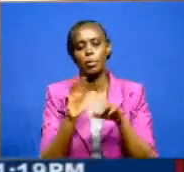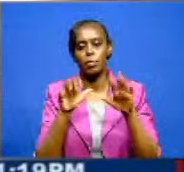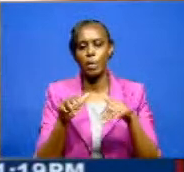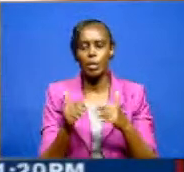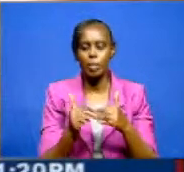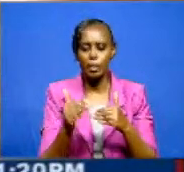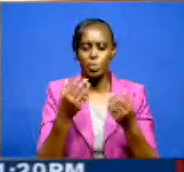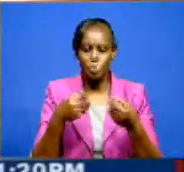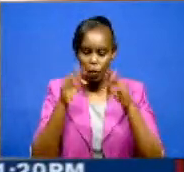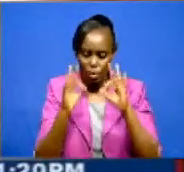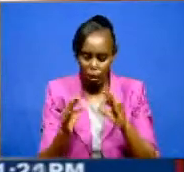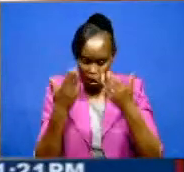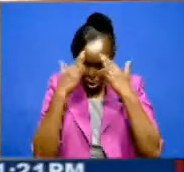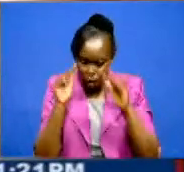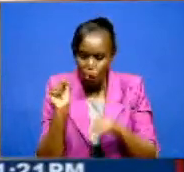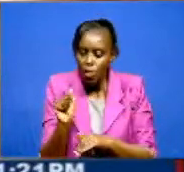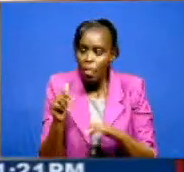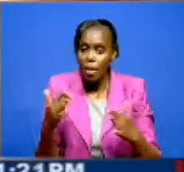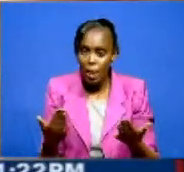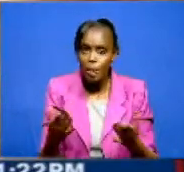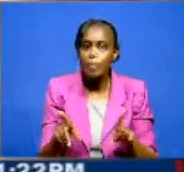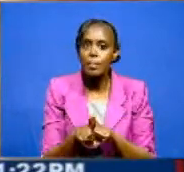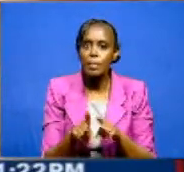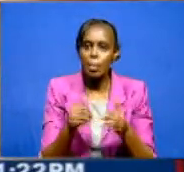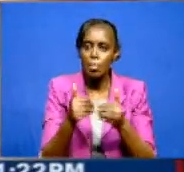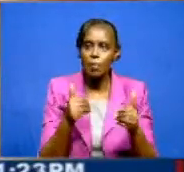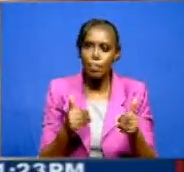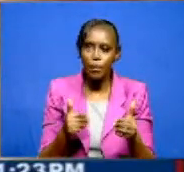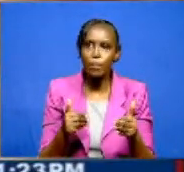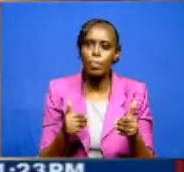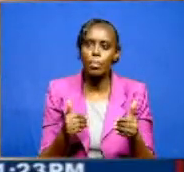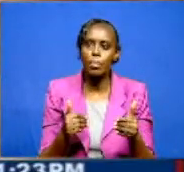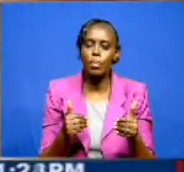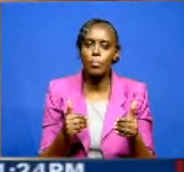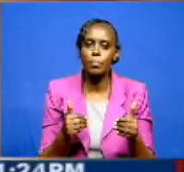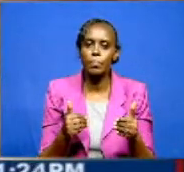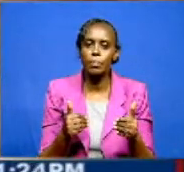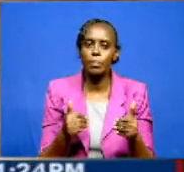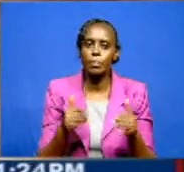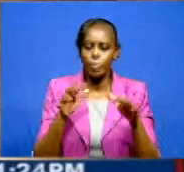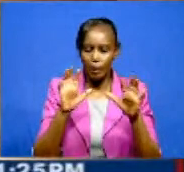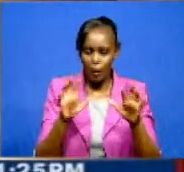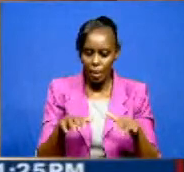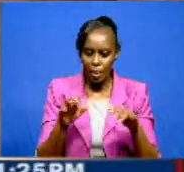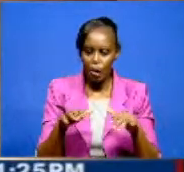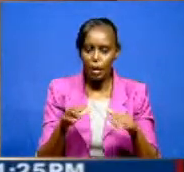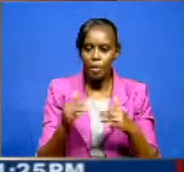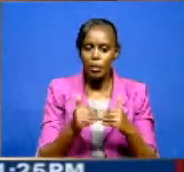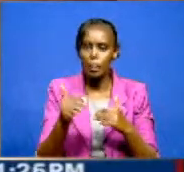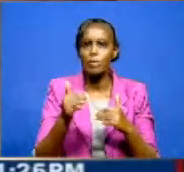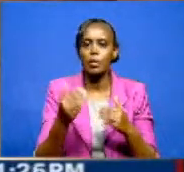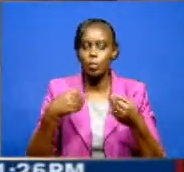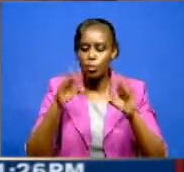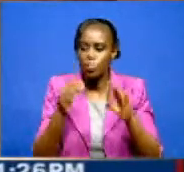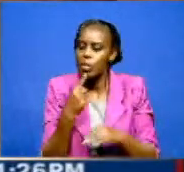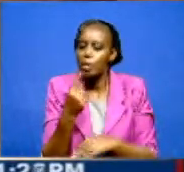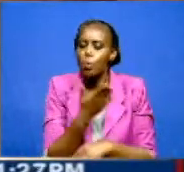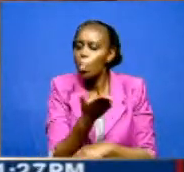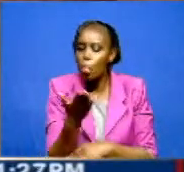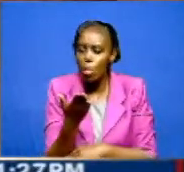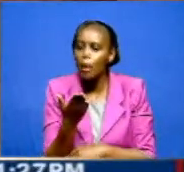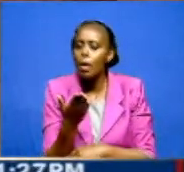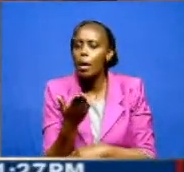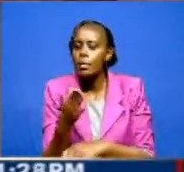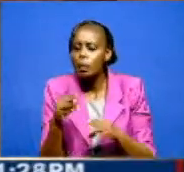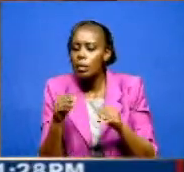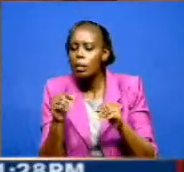extension officers. I don't know if they're still there as much as they were before. You know, the agricultural extension officers would come and tell you, you know, they'll test your